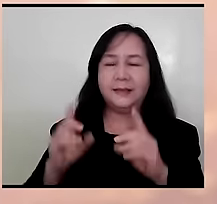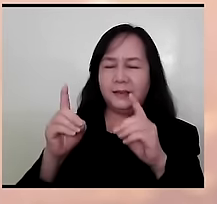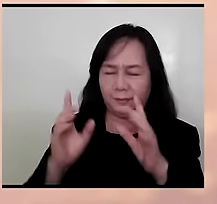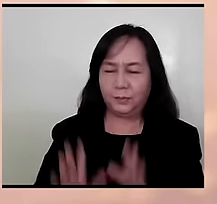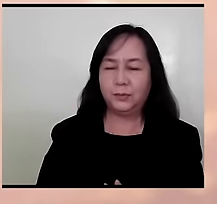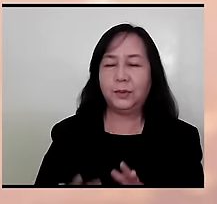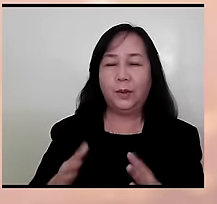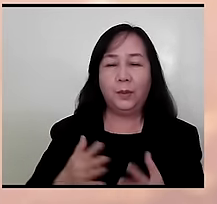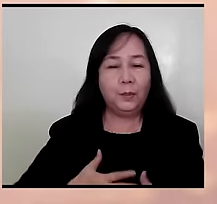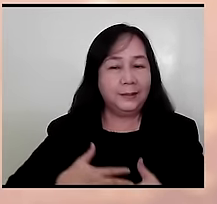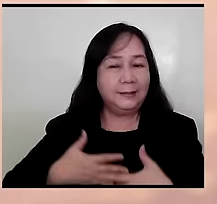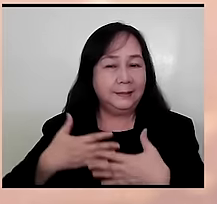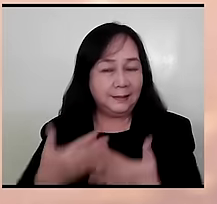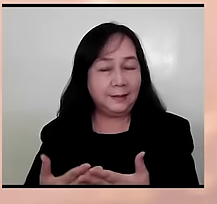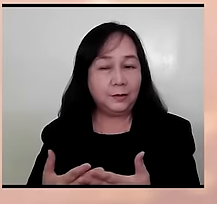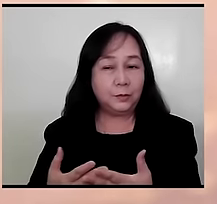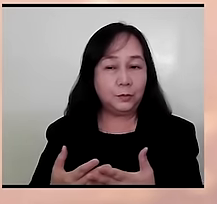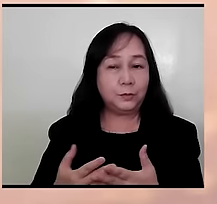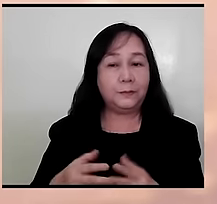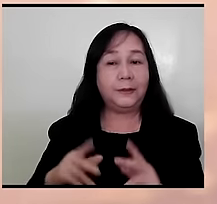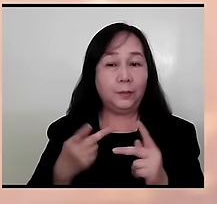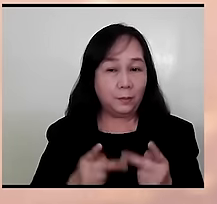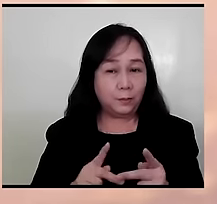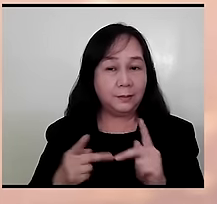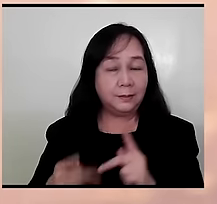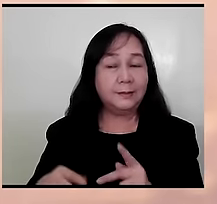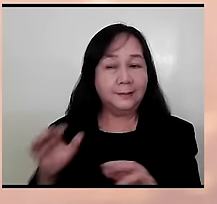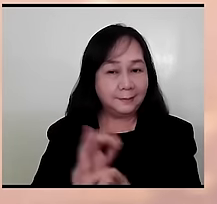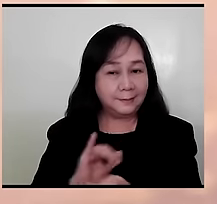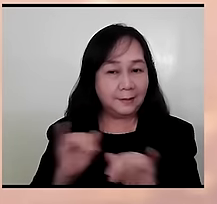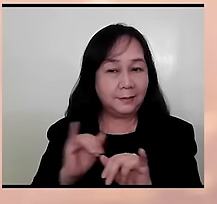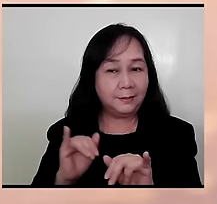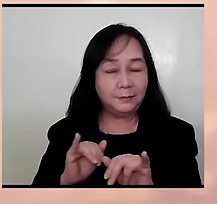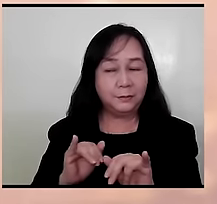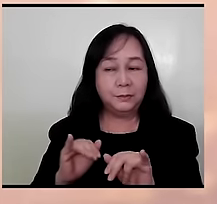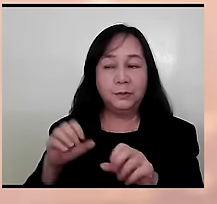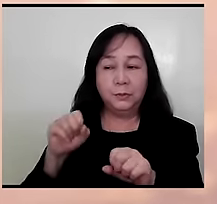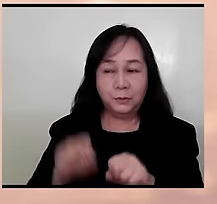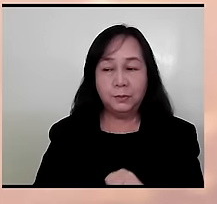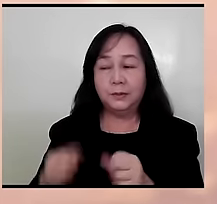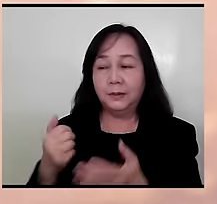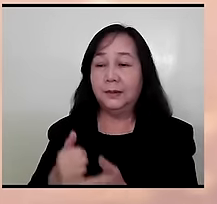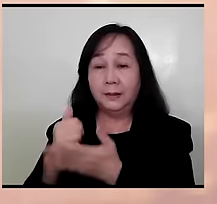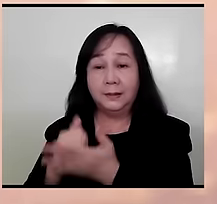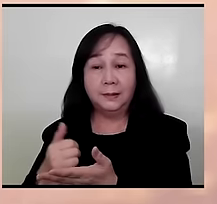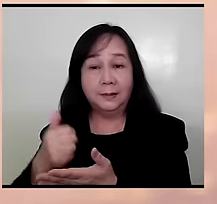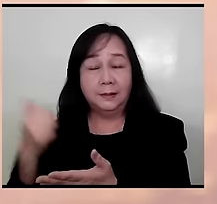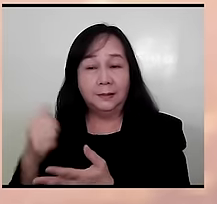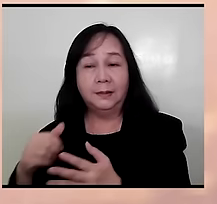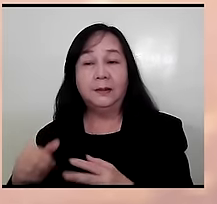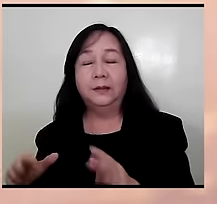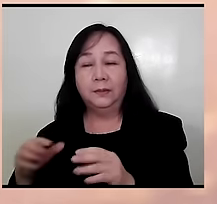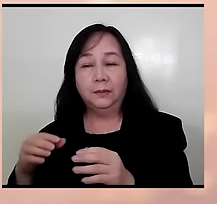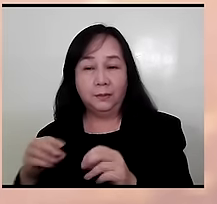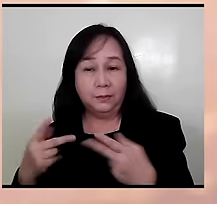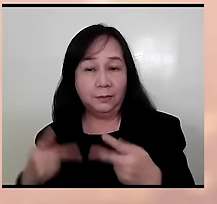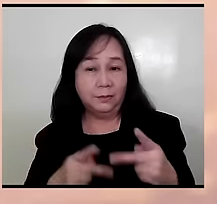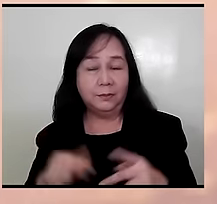wounded in order to address the wounds of others. A wonderful,